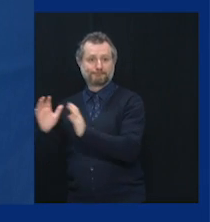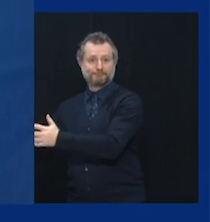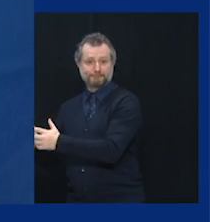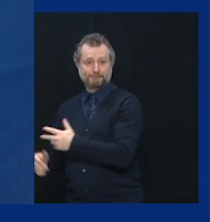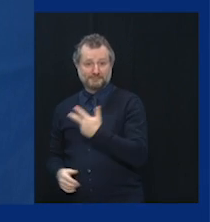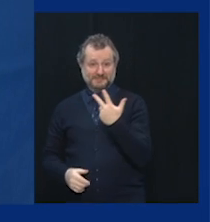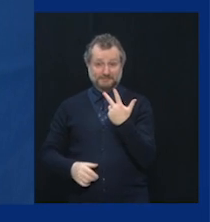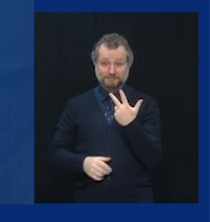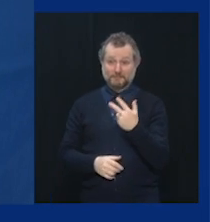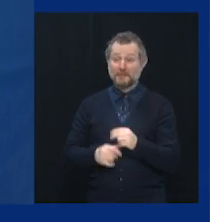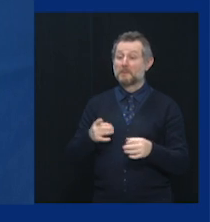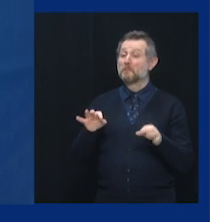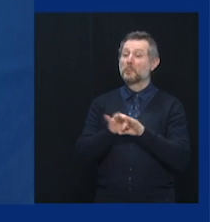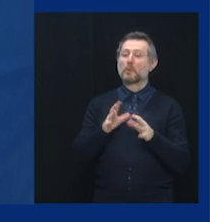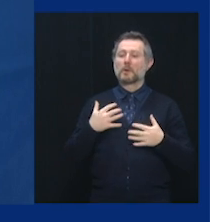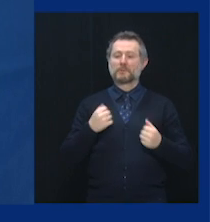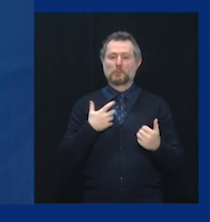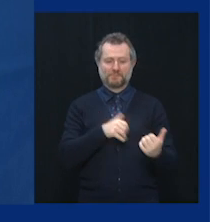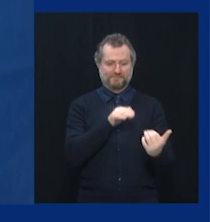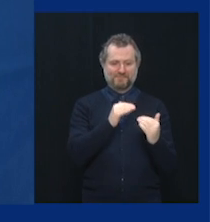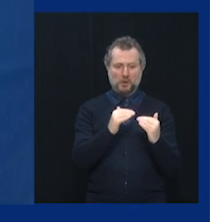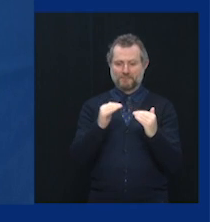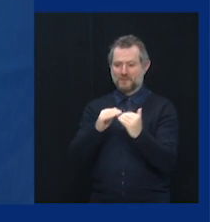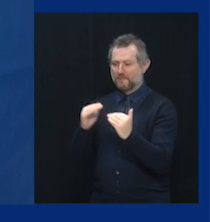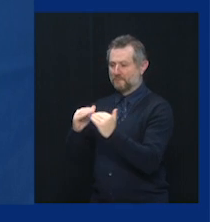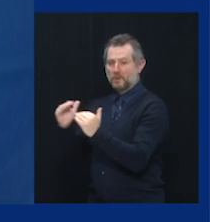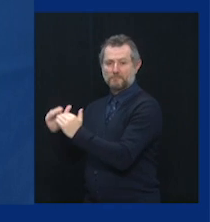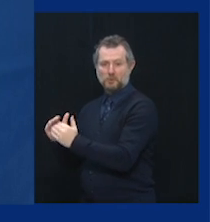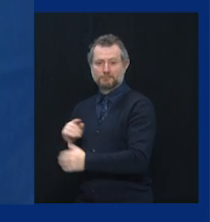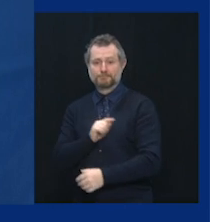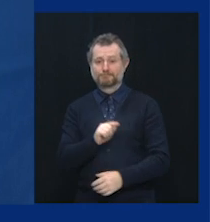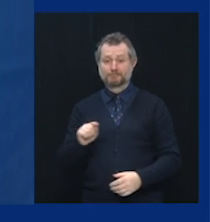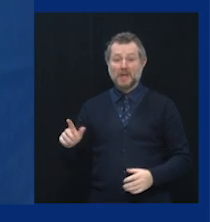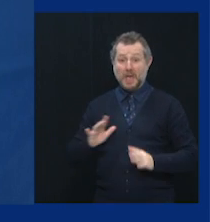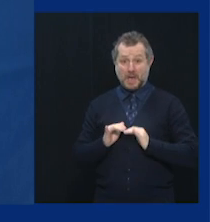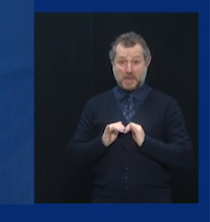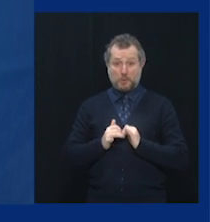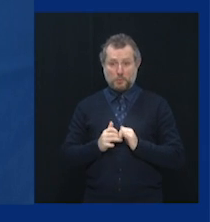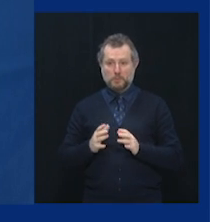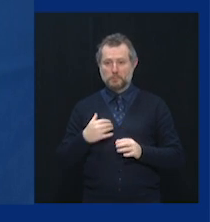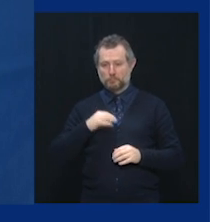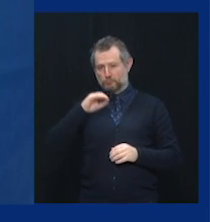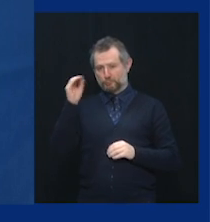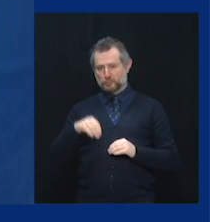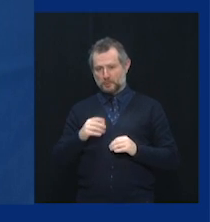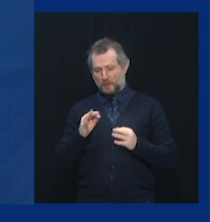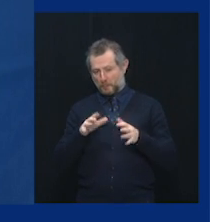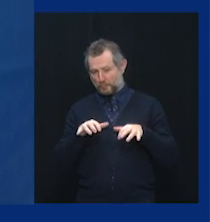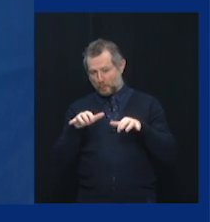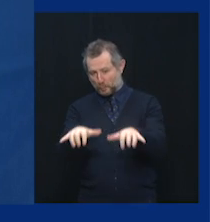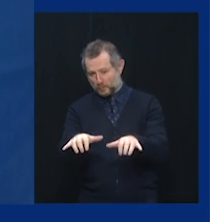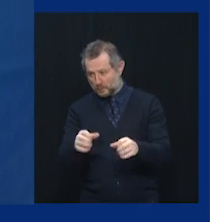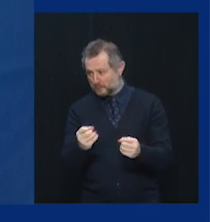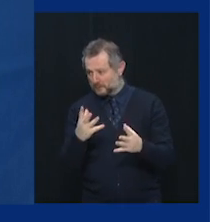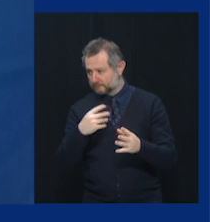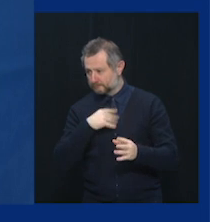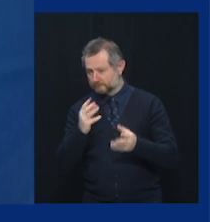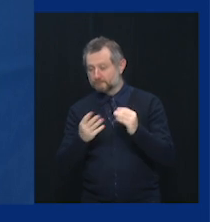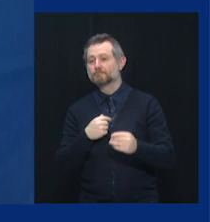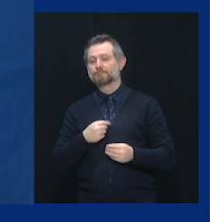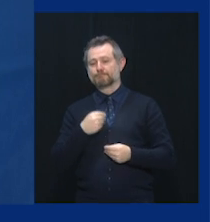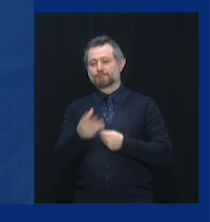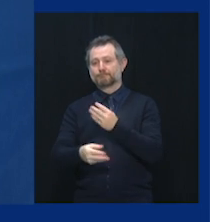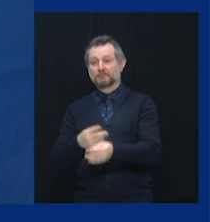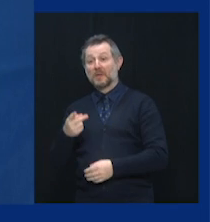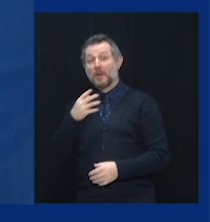be fair in the allocation. Well, then do it by percentage of population. We are. Healthcare workers are